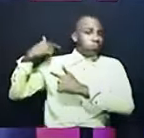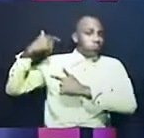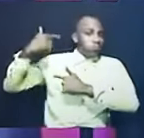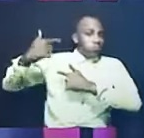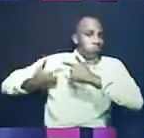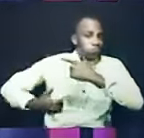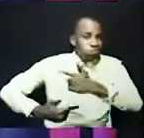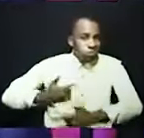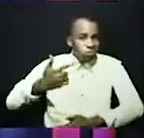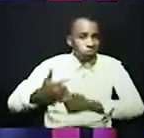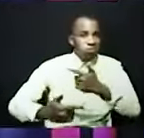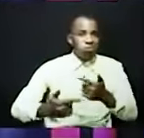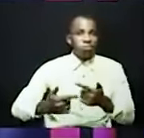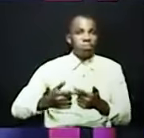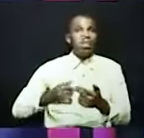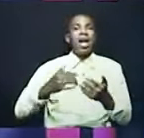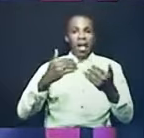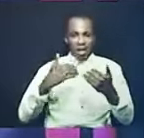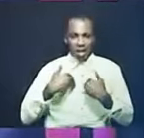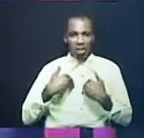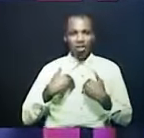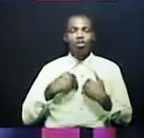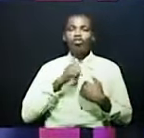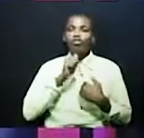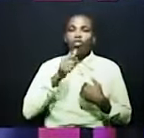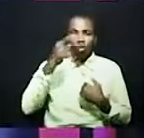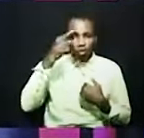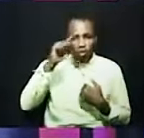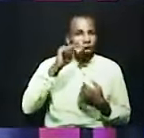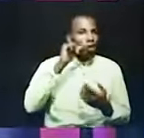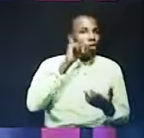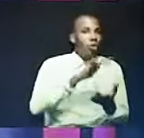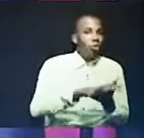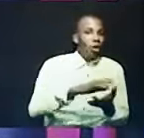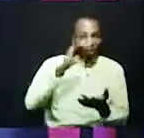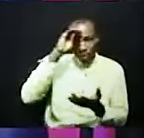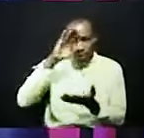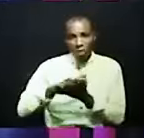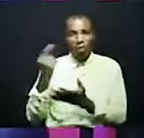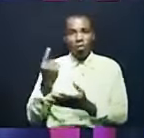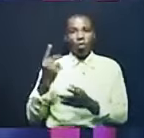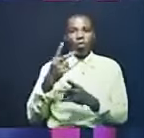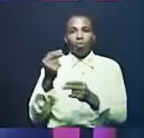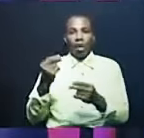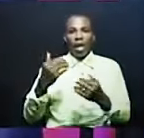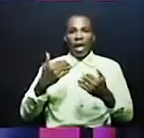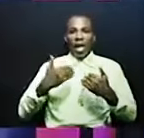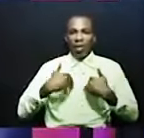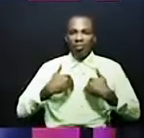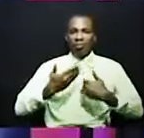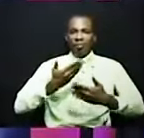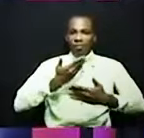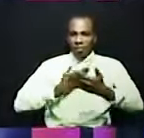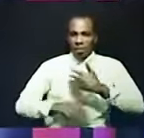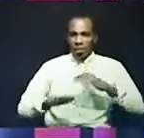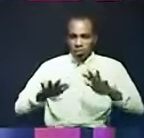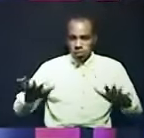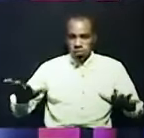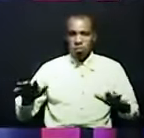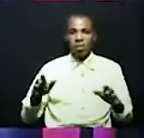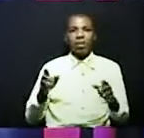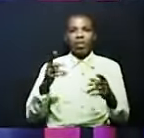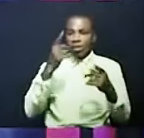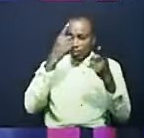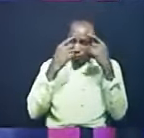blessing for the wife and the children, but a generational blessing is guaranteed when you also bring the children into